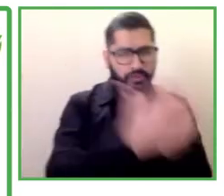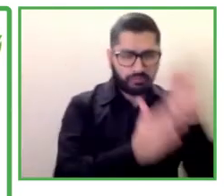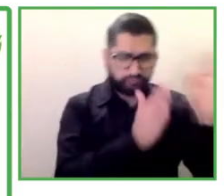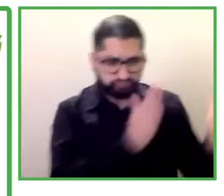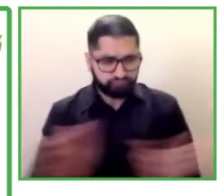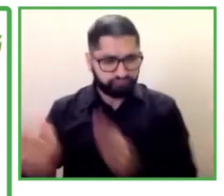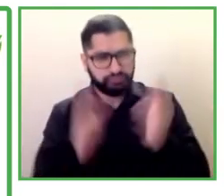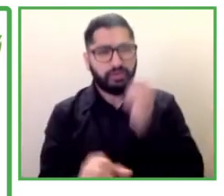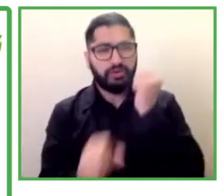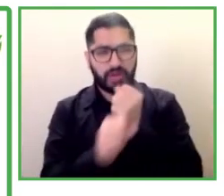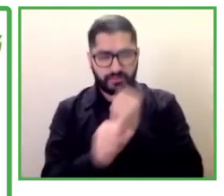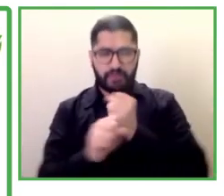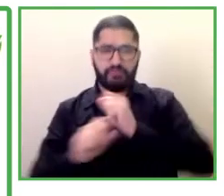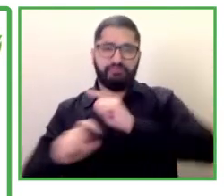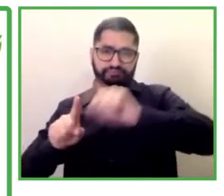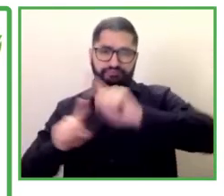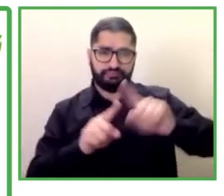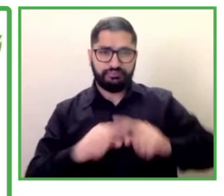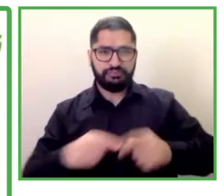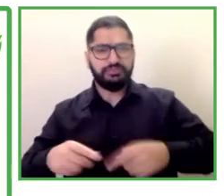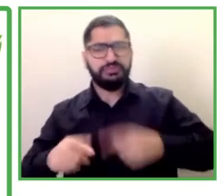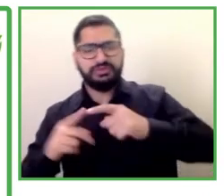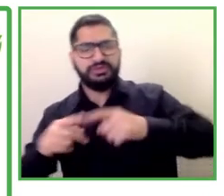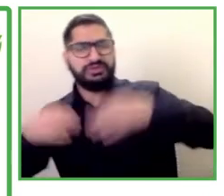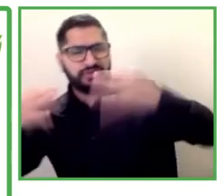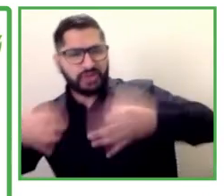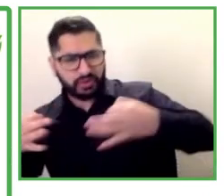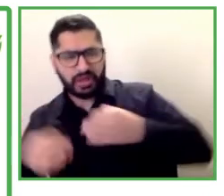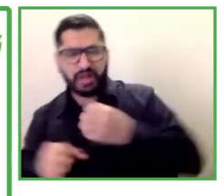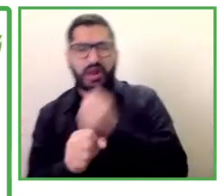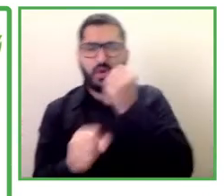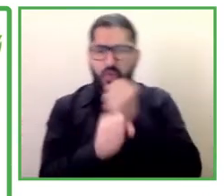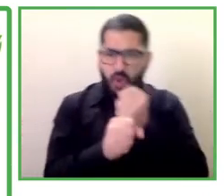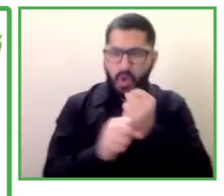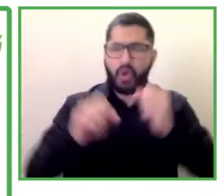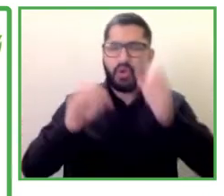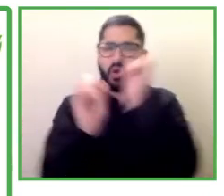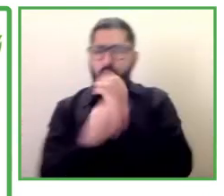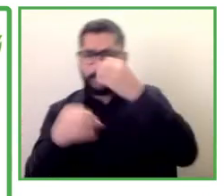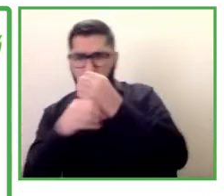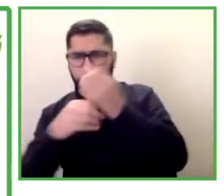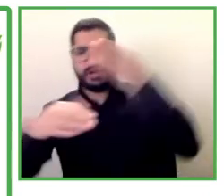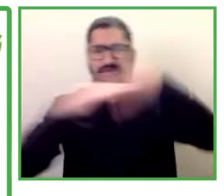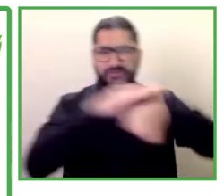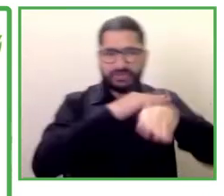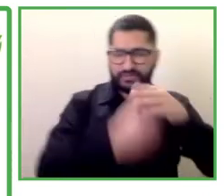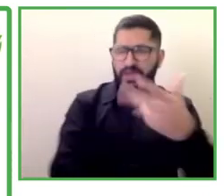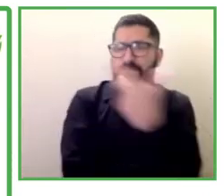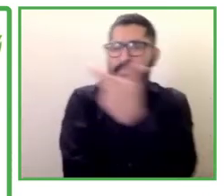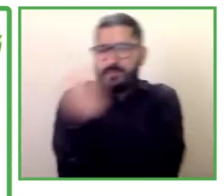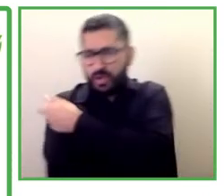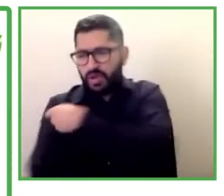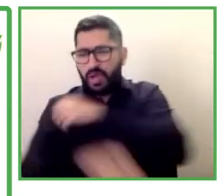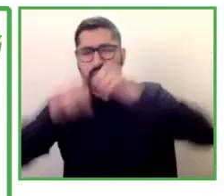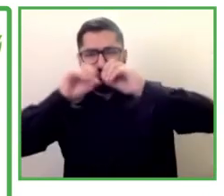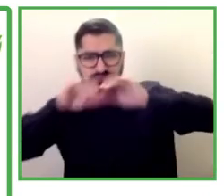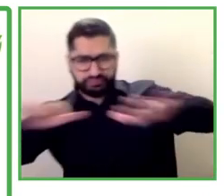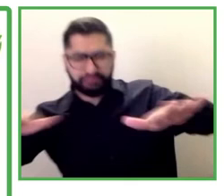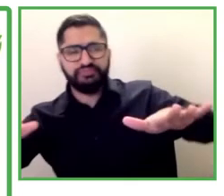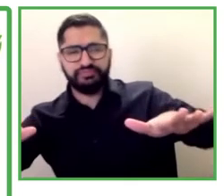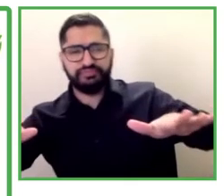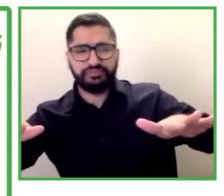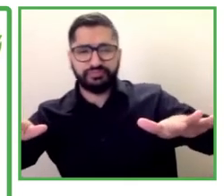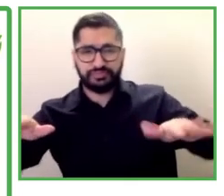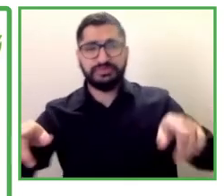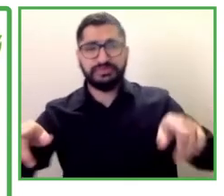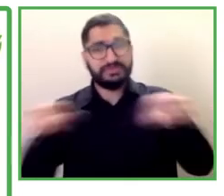COVID-19 vaccine access and distribution, and workforce readiness. And as a result of this collaborative, as I mentioned, several resources